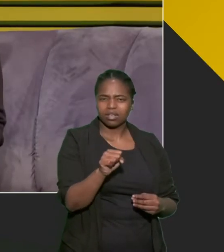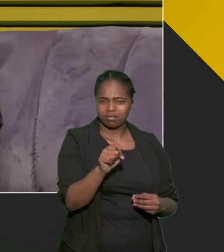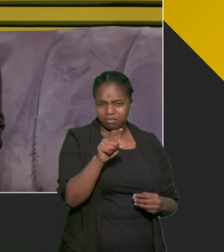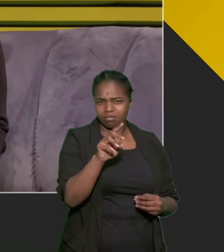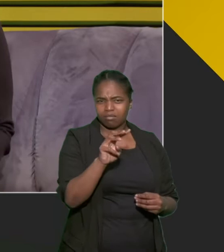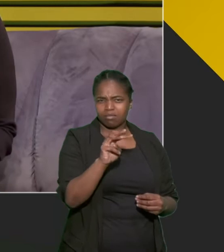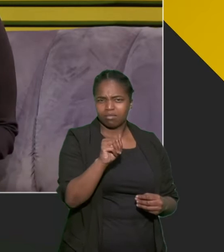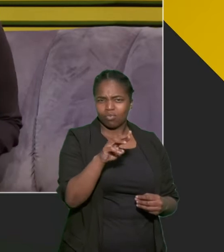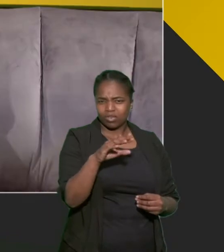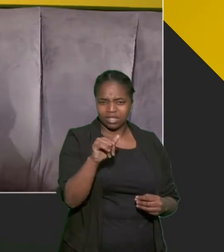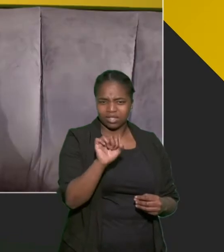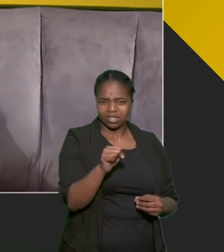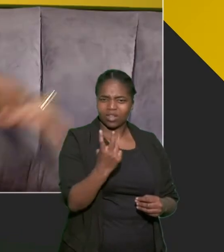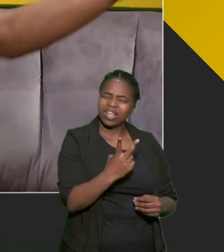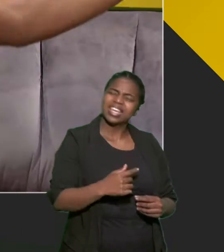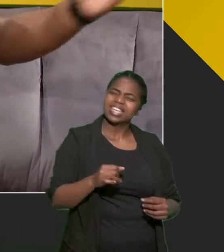Mauritius.